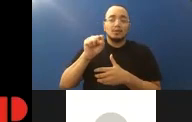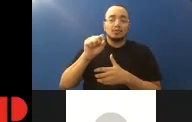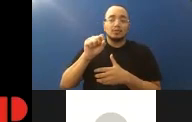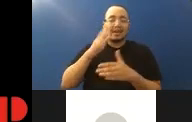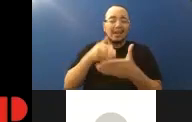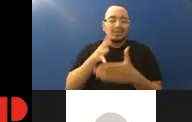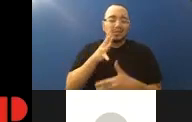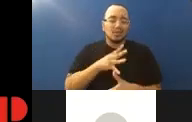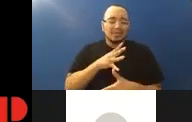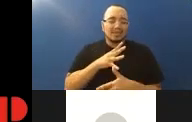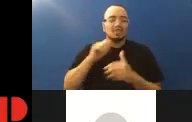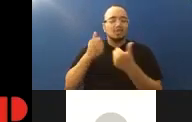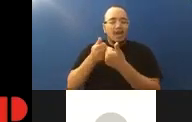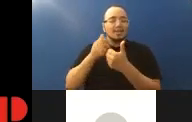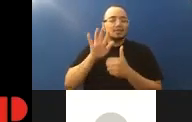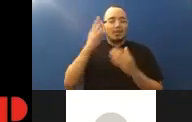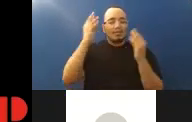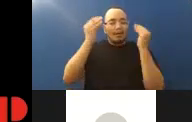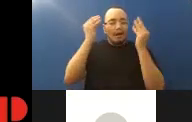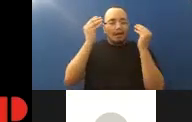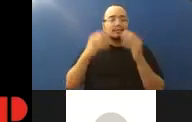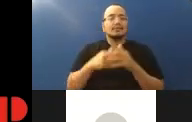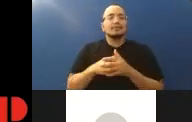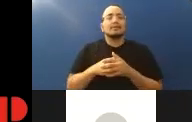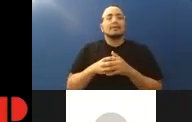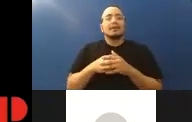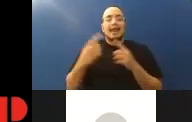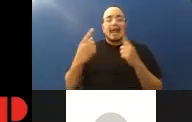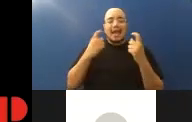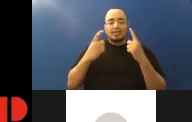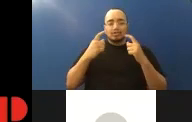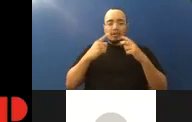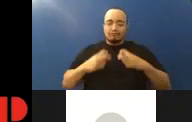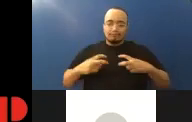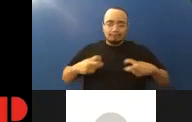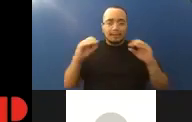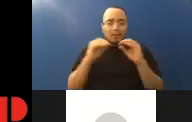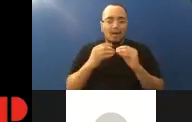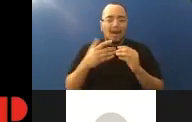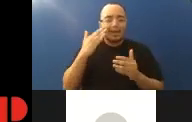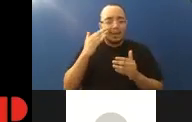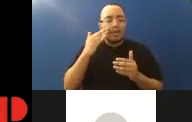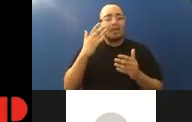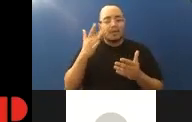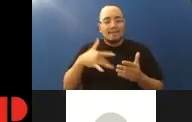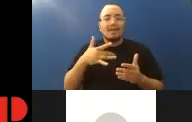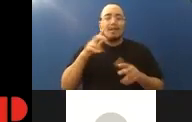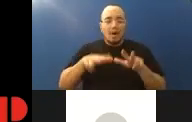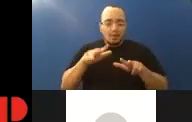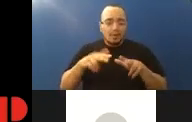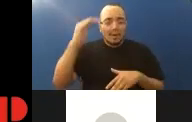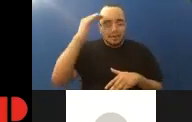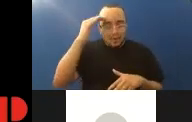ask questions, even if they make you feel awkward. I think you should always be open to learn. And also, like, and